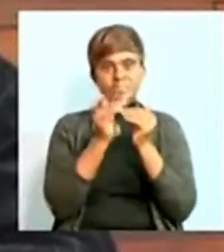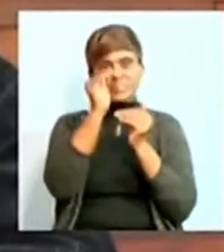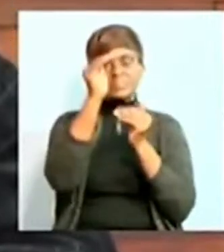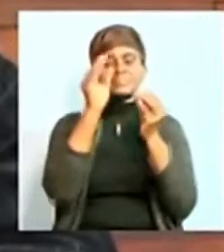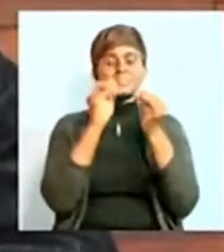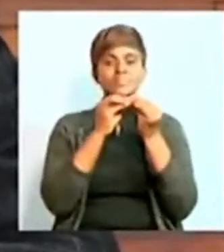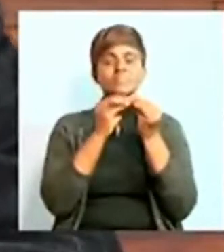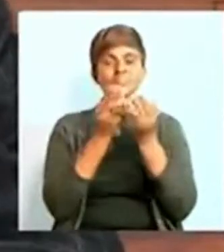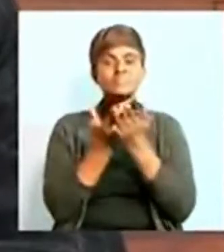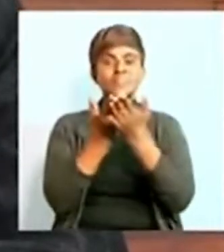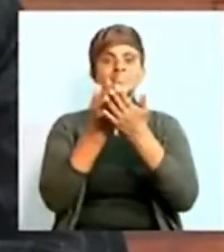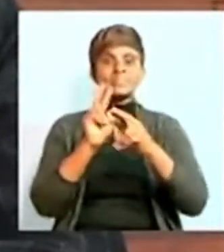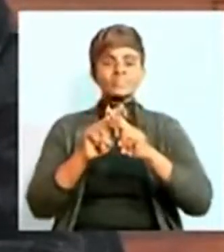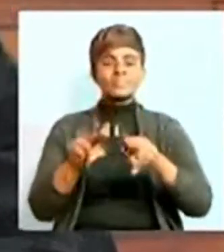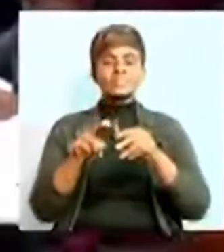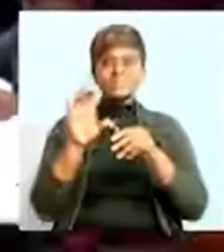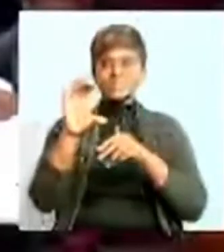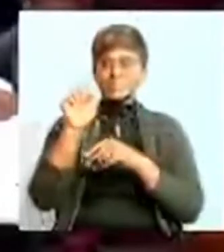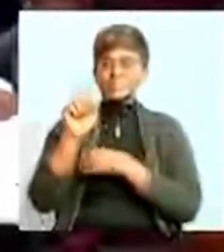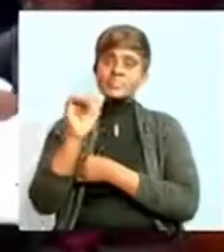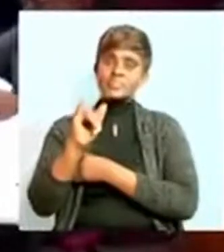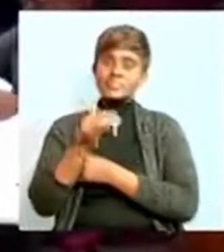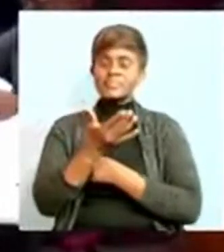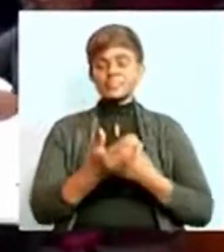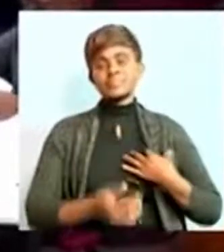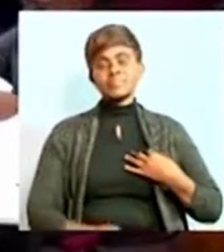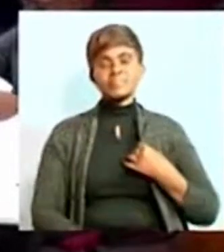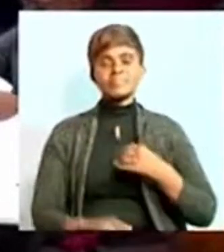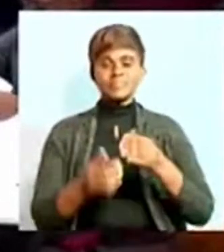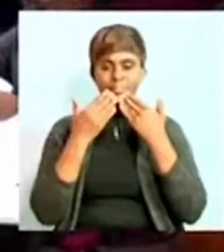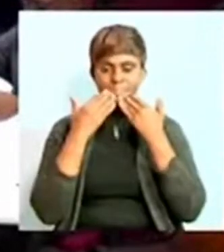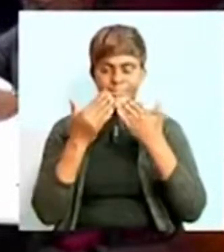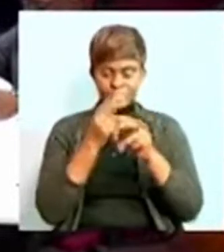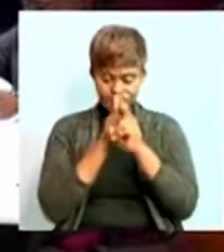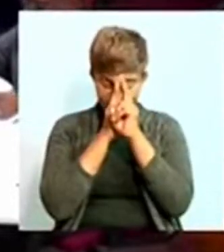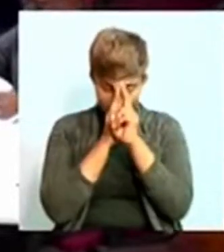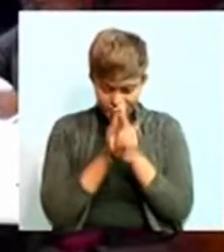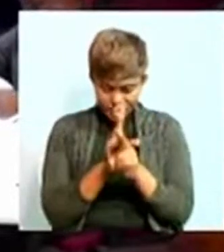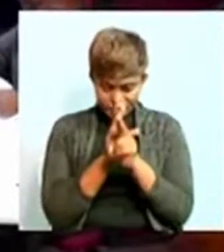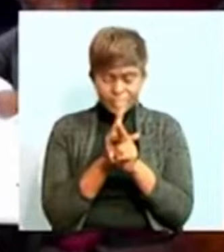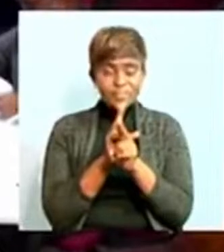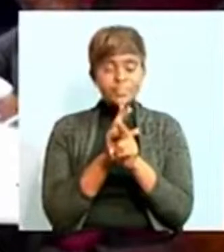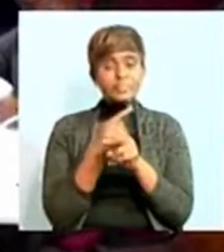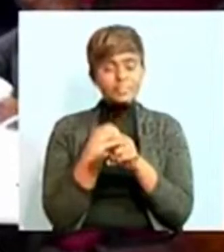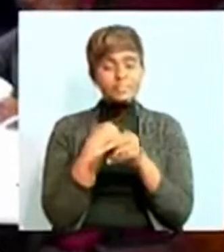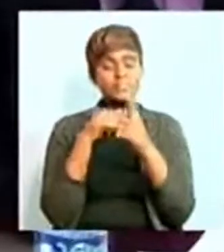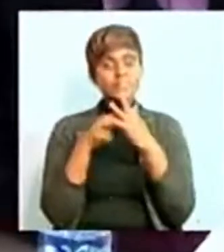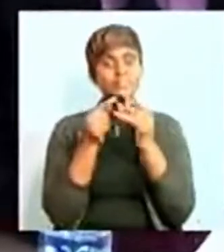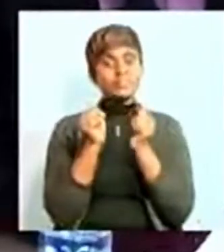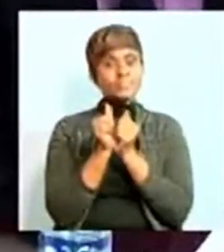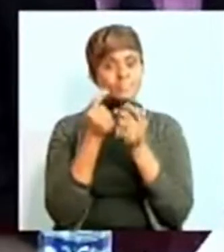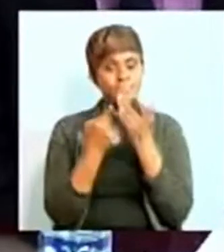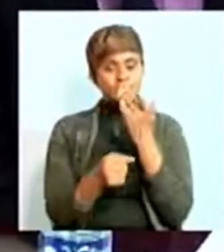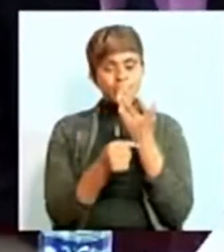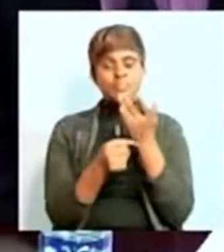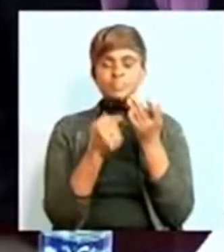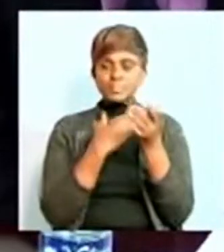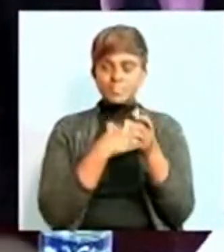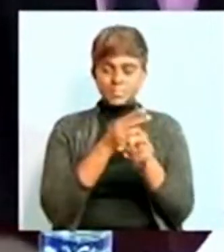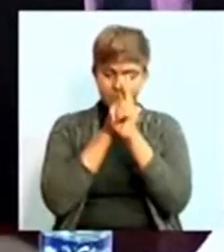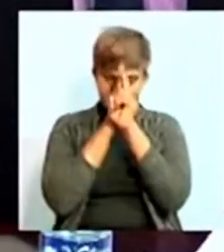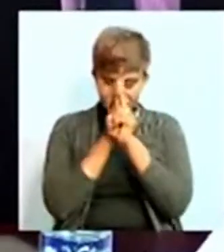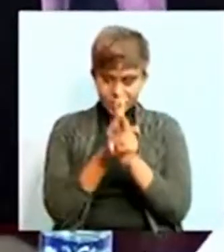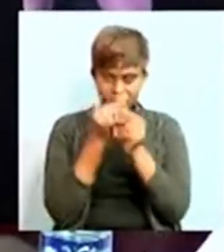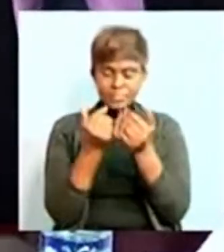I submit, sir. Yes. Thank you, Honorable. I think let me start by taking my Honorable